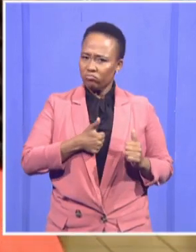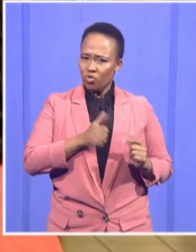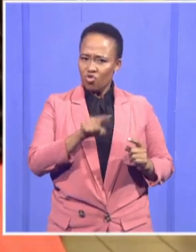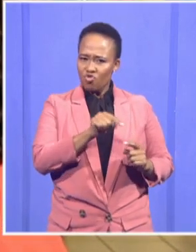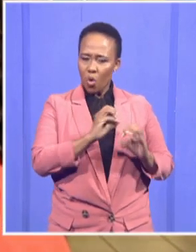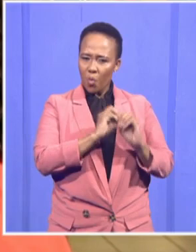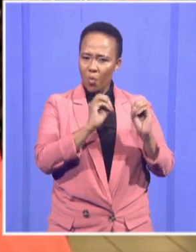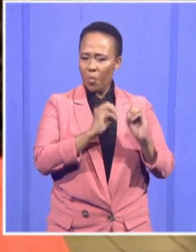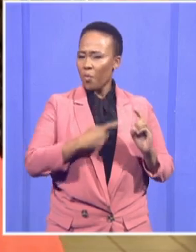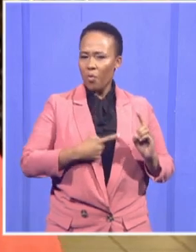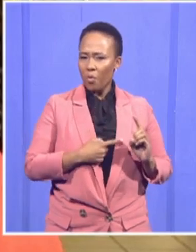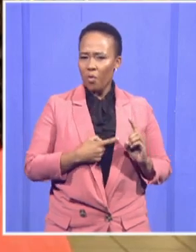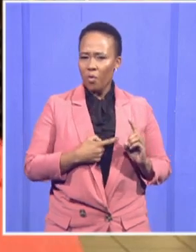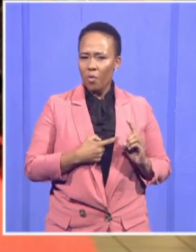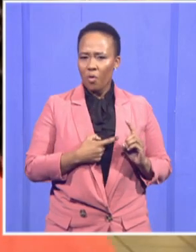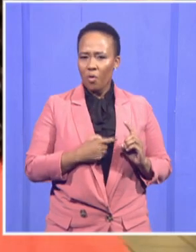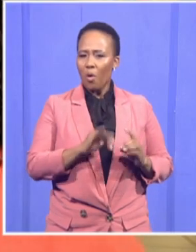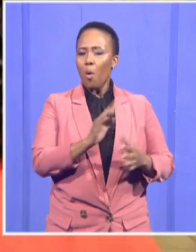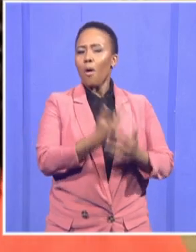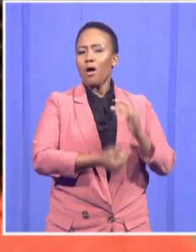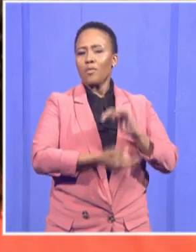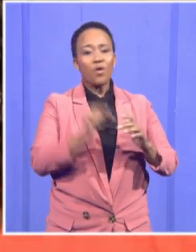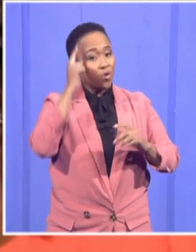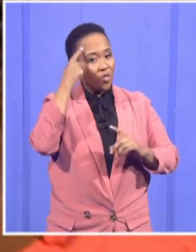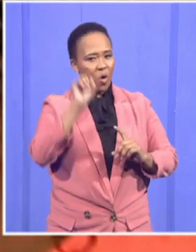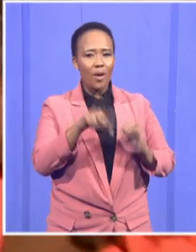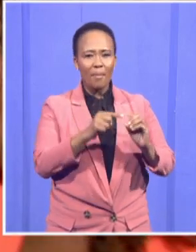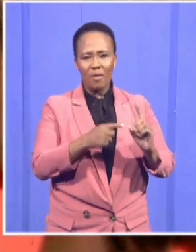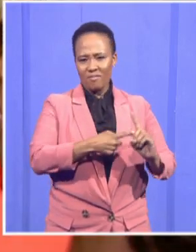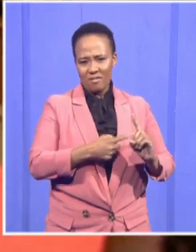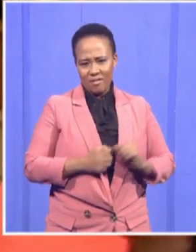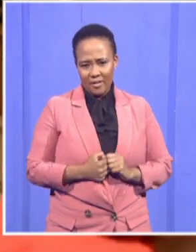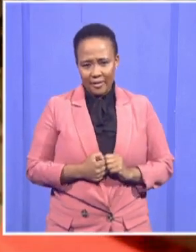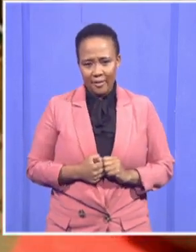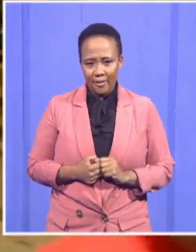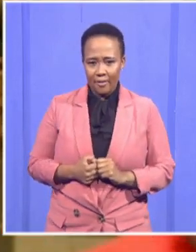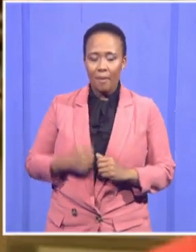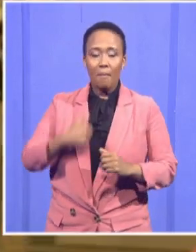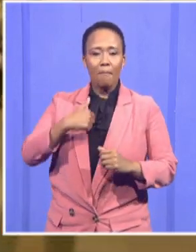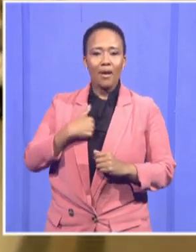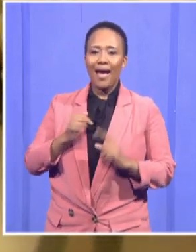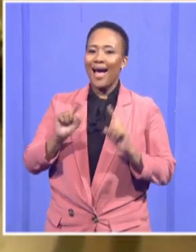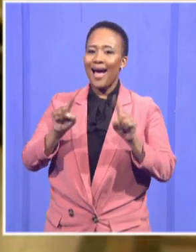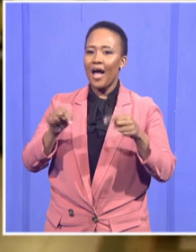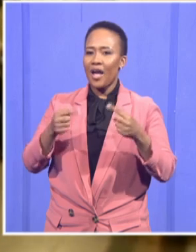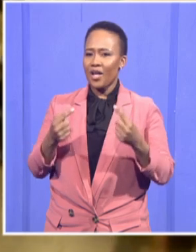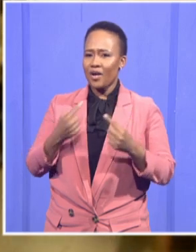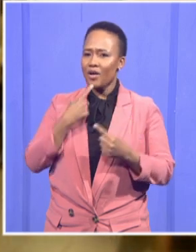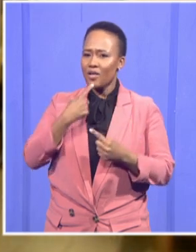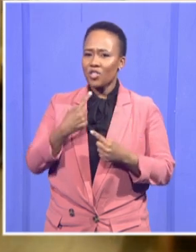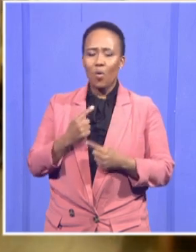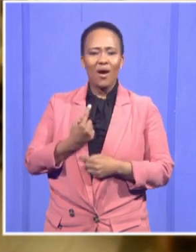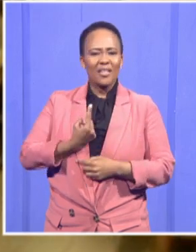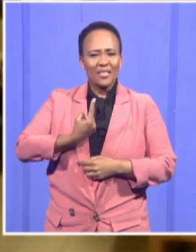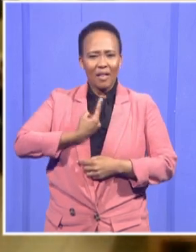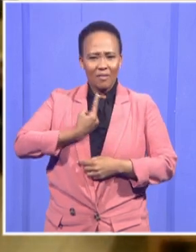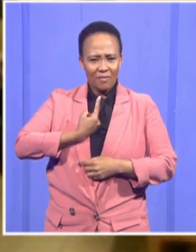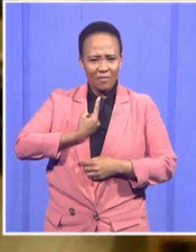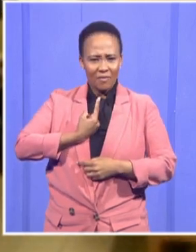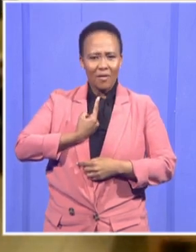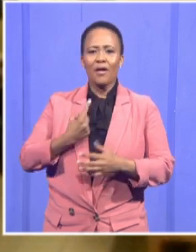state clutching at straws here? Well, I cannot say there's foul play. I do not know if there's foul play. I only know what my